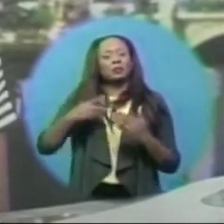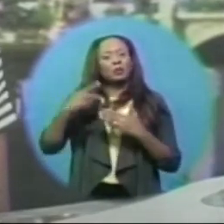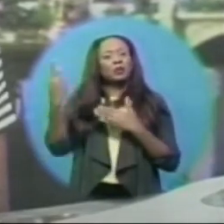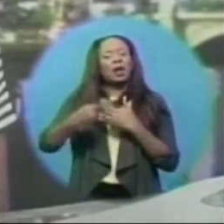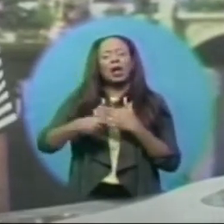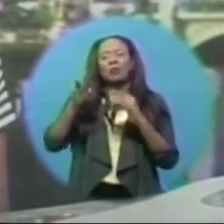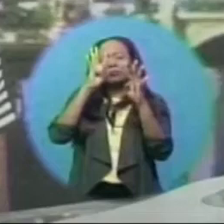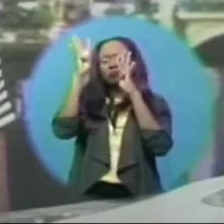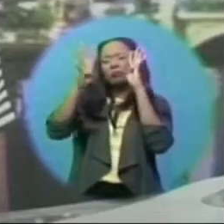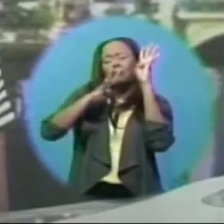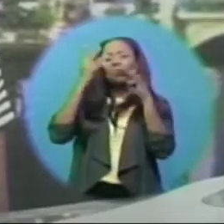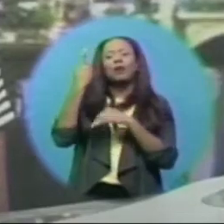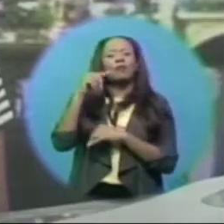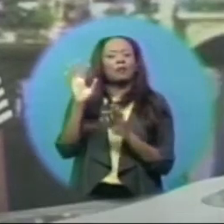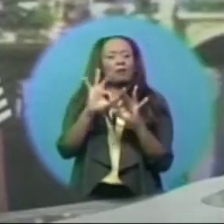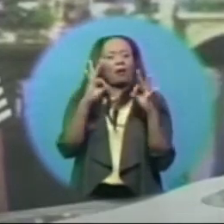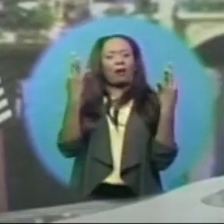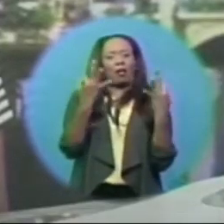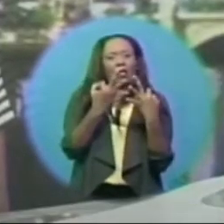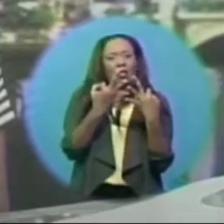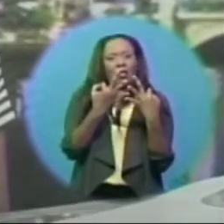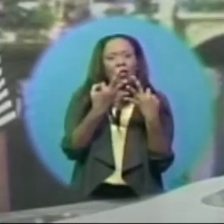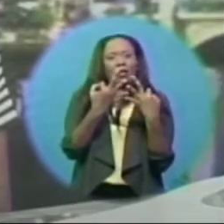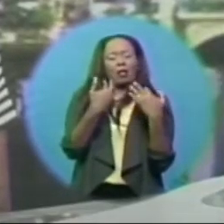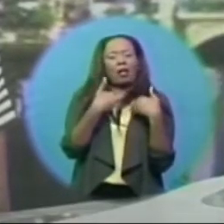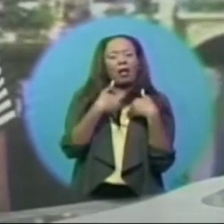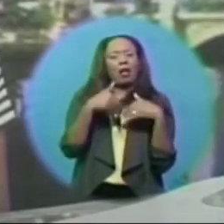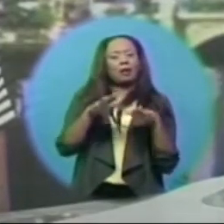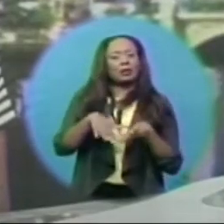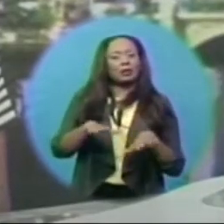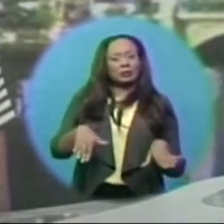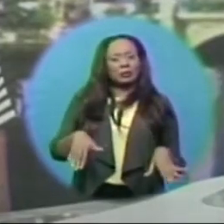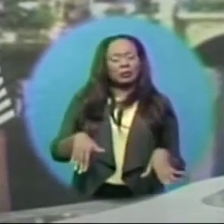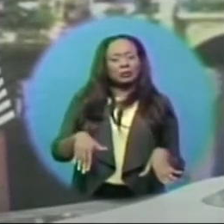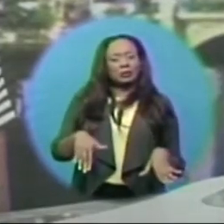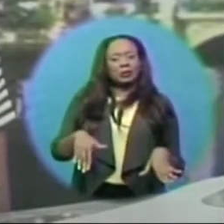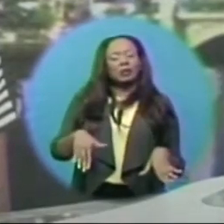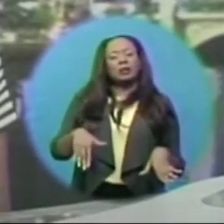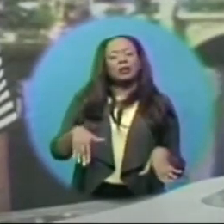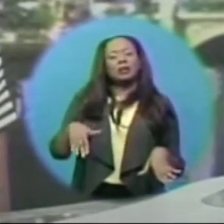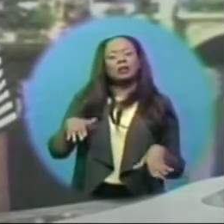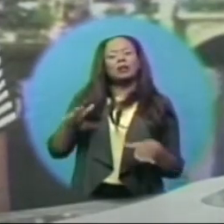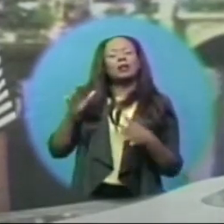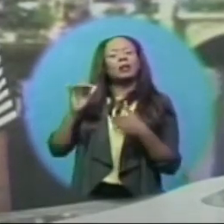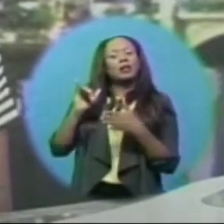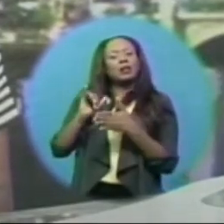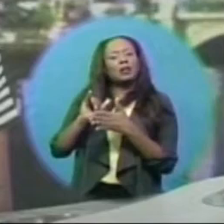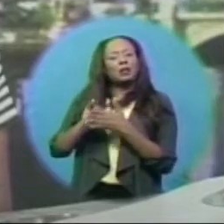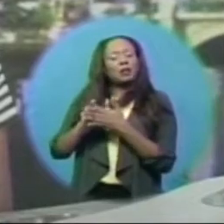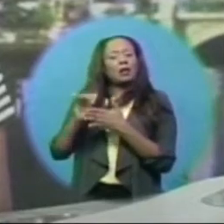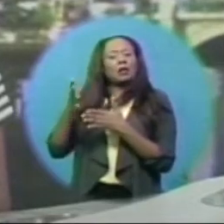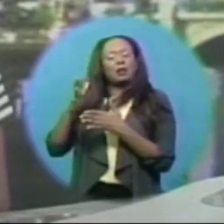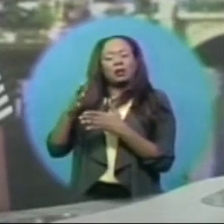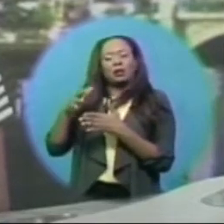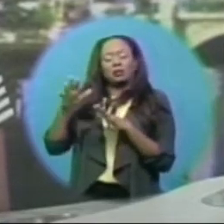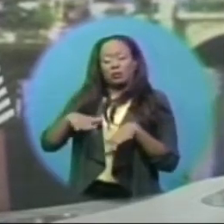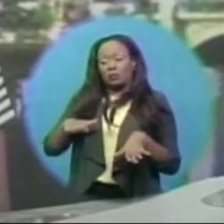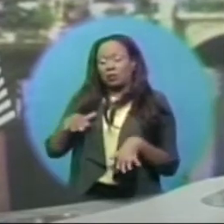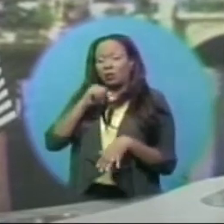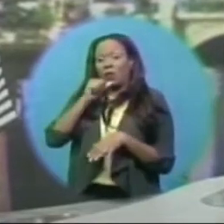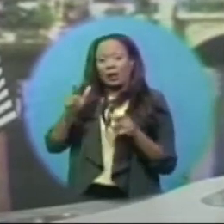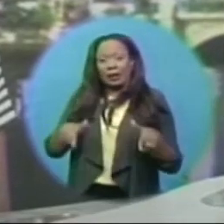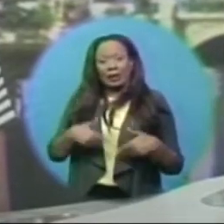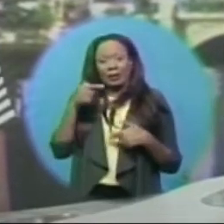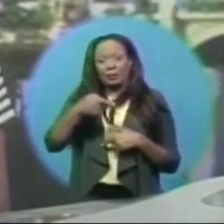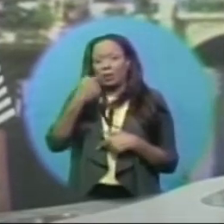originally created for families with children in state care who were unable to accommodate them full-time, but over time it was